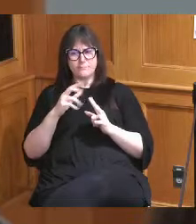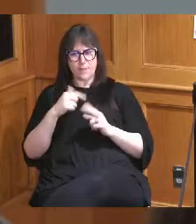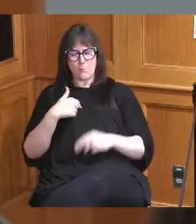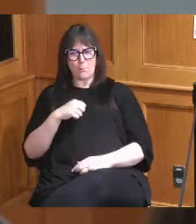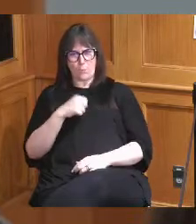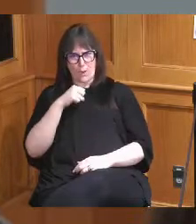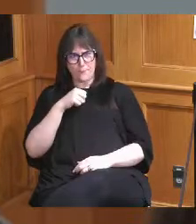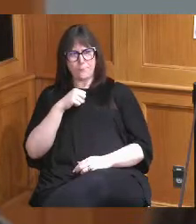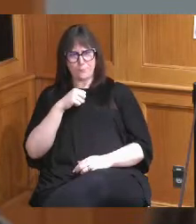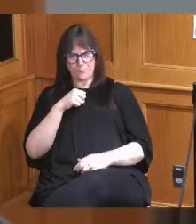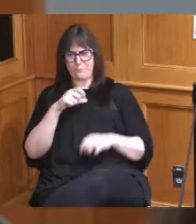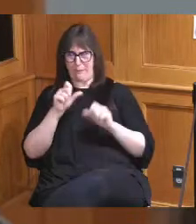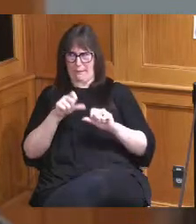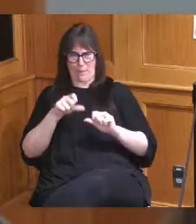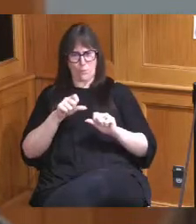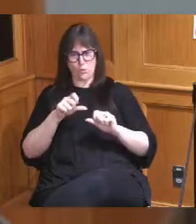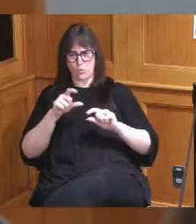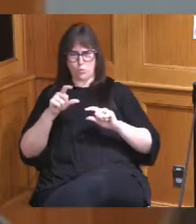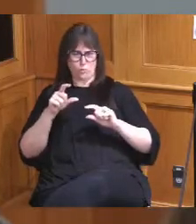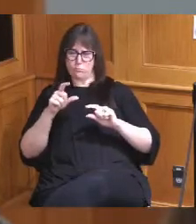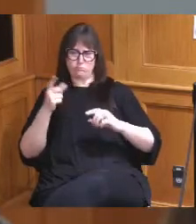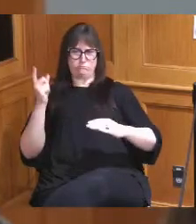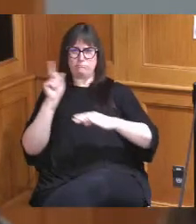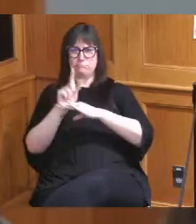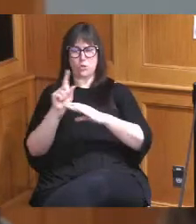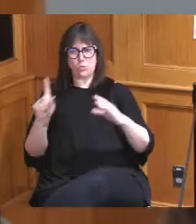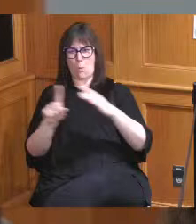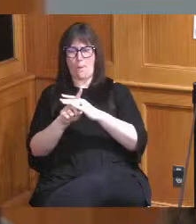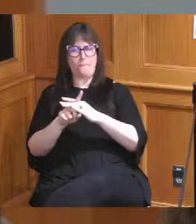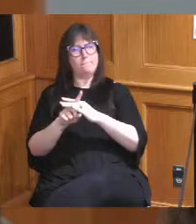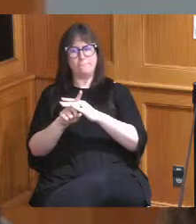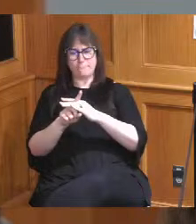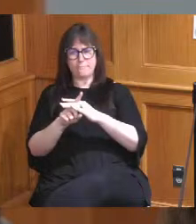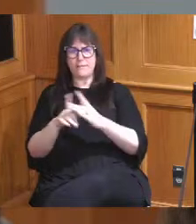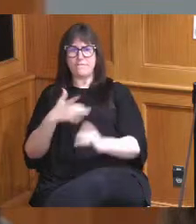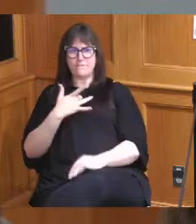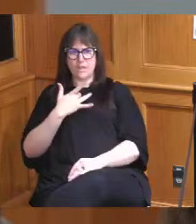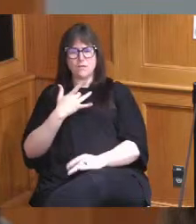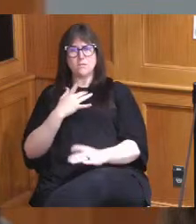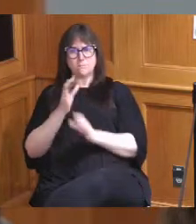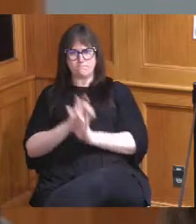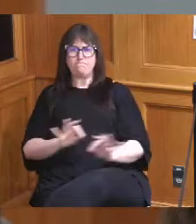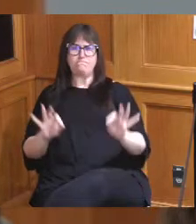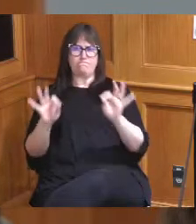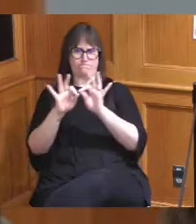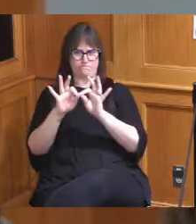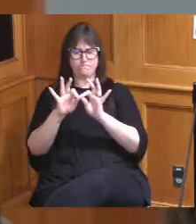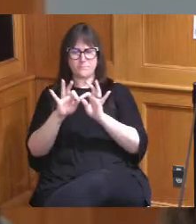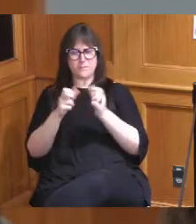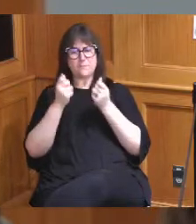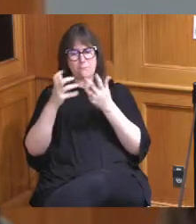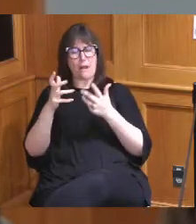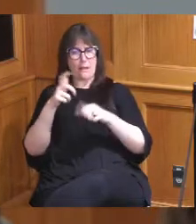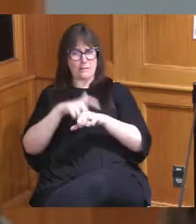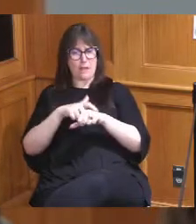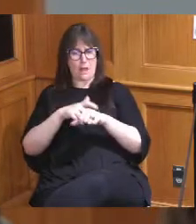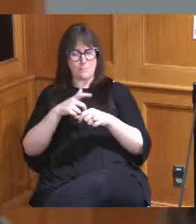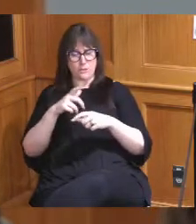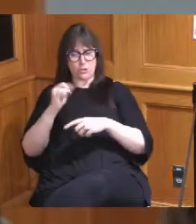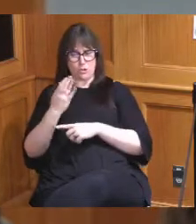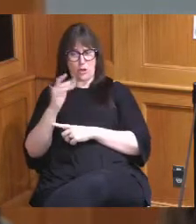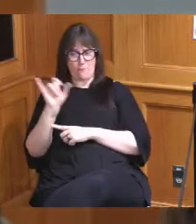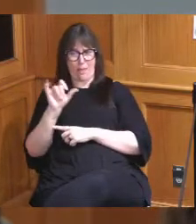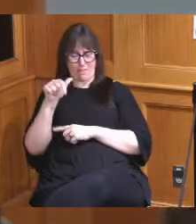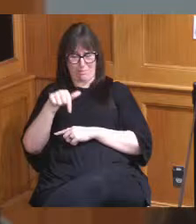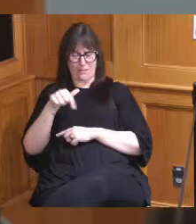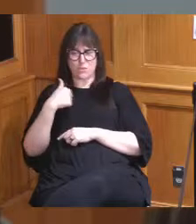you know being able to just come to the table is always a big thing. Because a lot of the times jobs like this, you know they'll have these